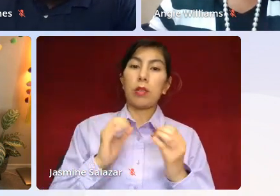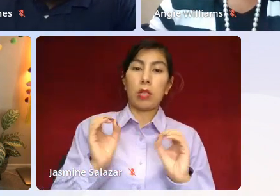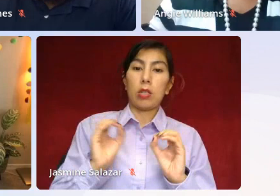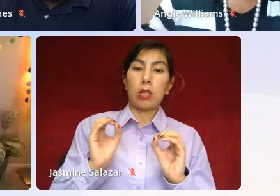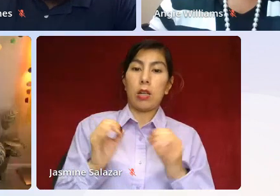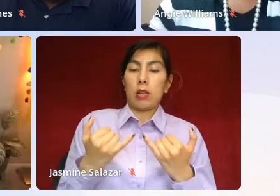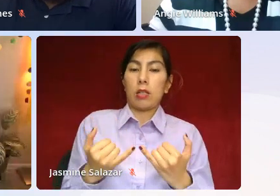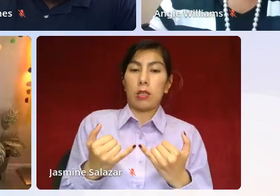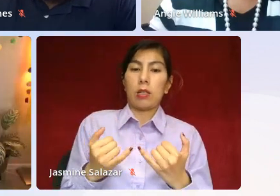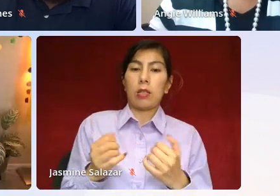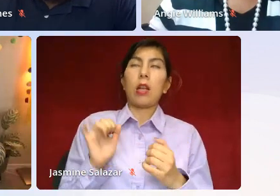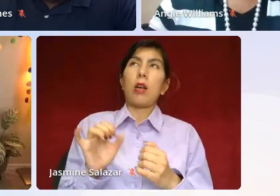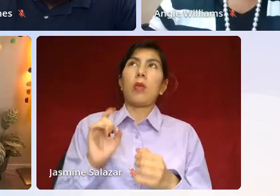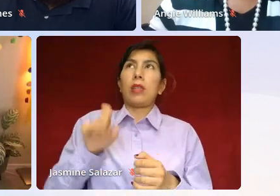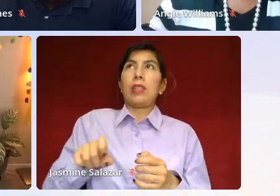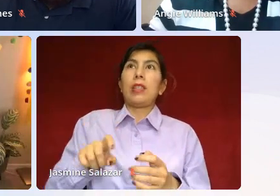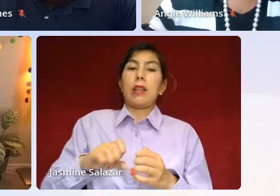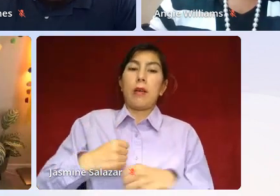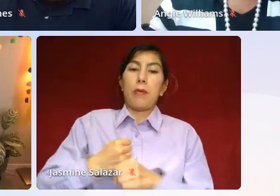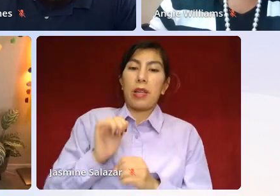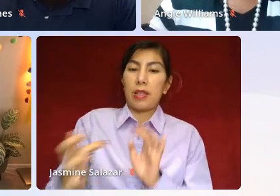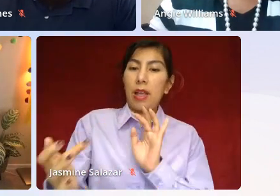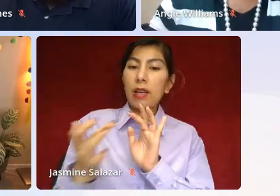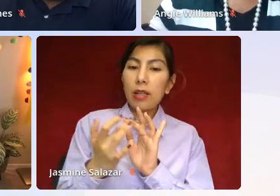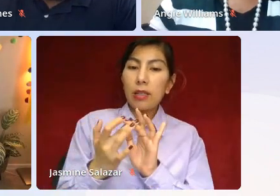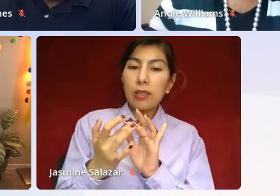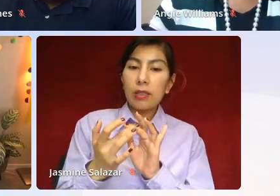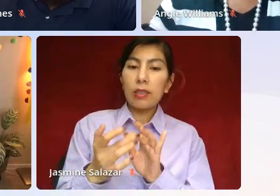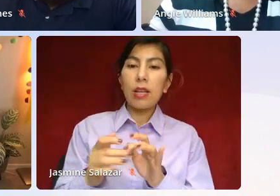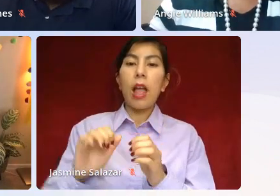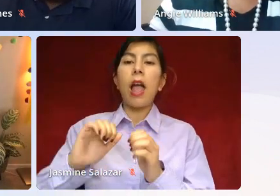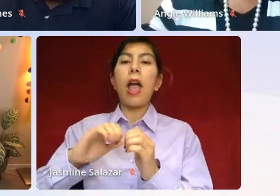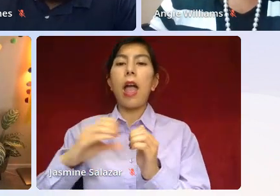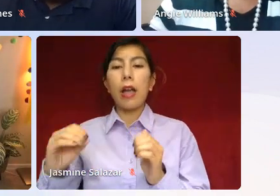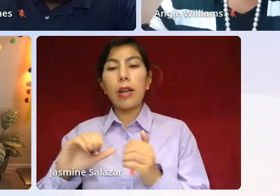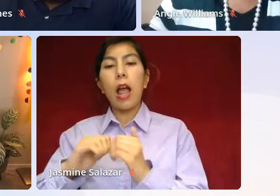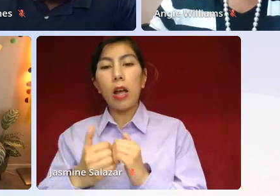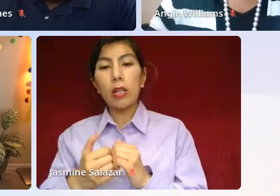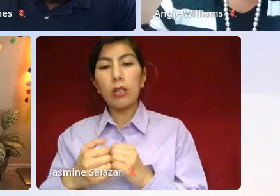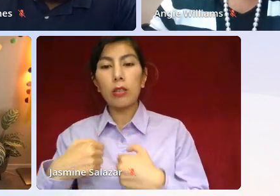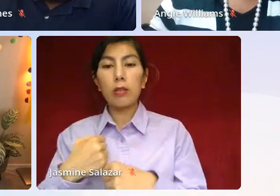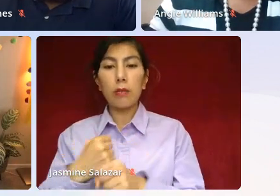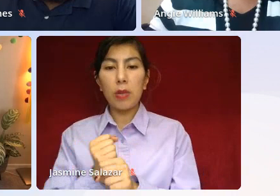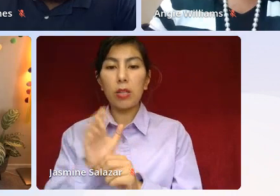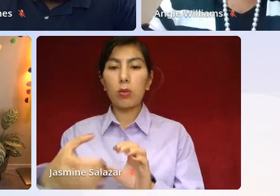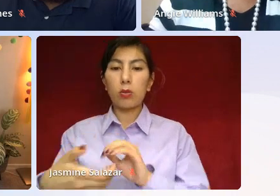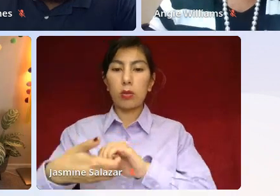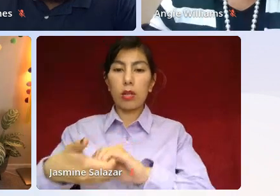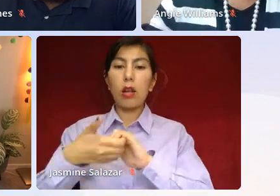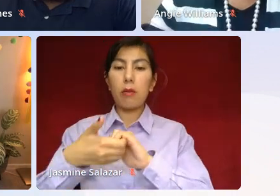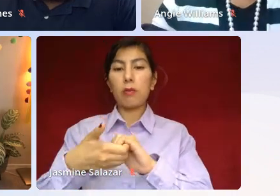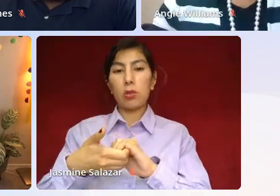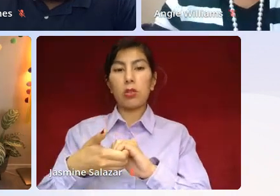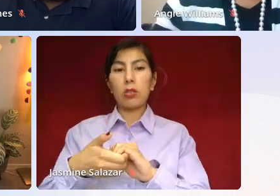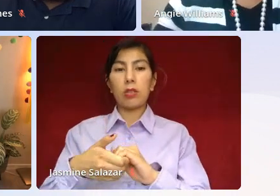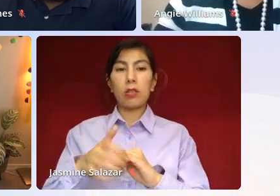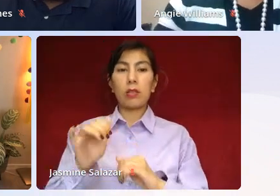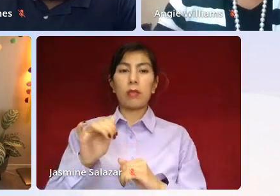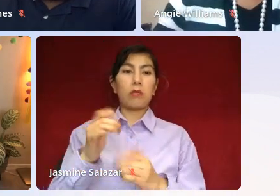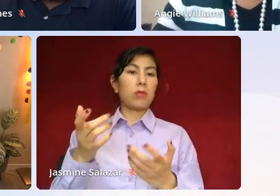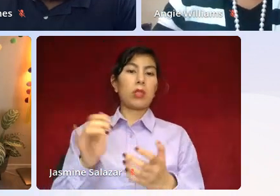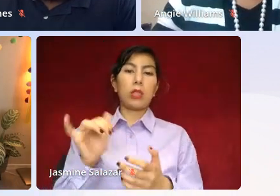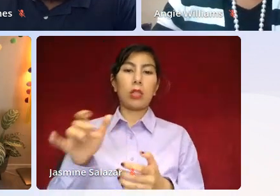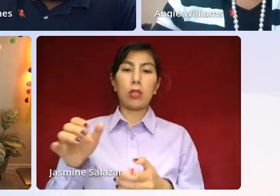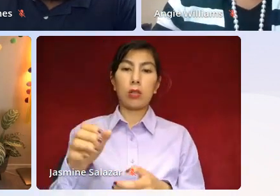have to make that connection? And how did you end up making those collaborations? Because Raquel, as you mentioned, people wearing